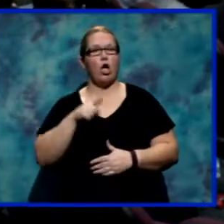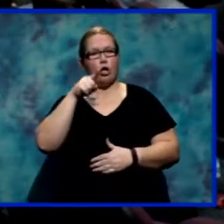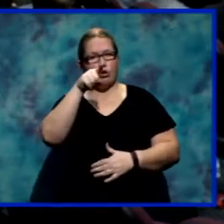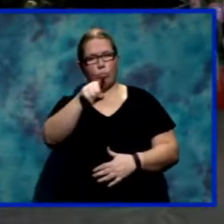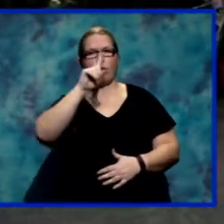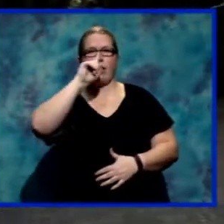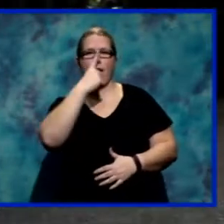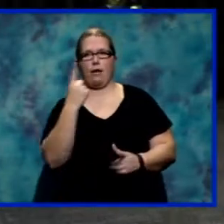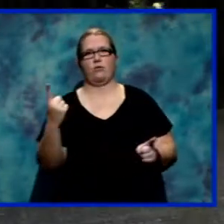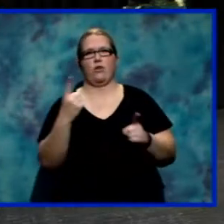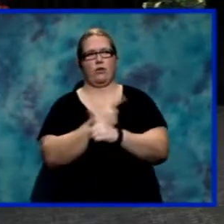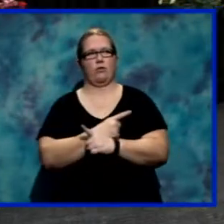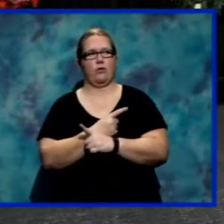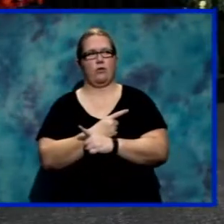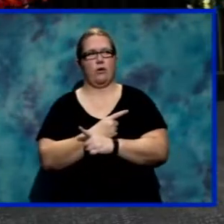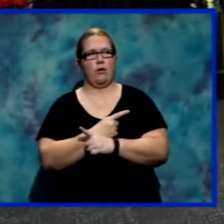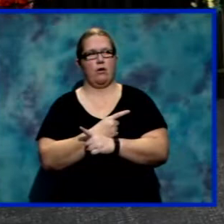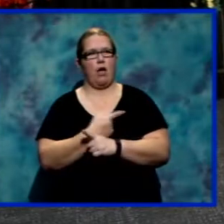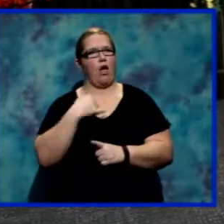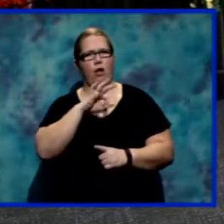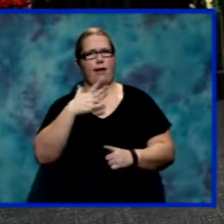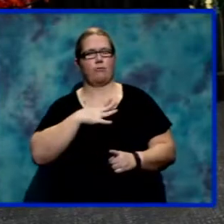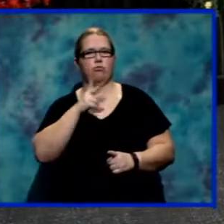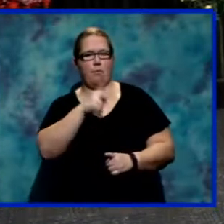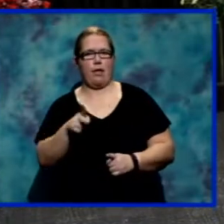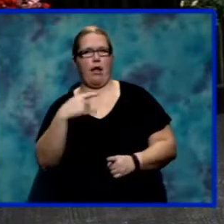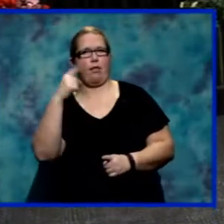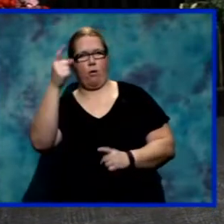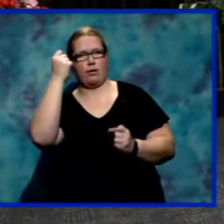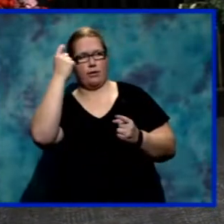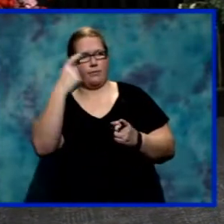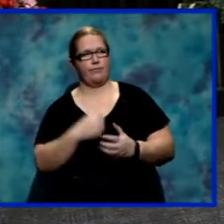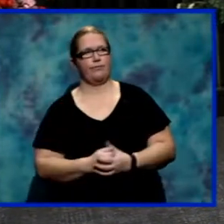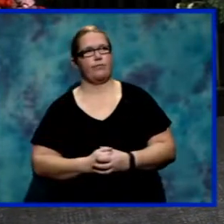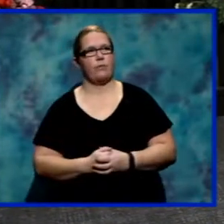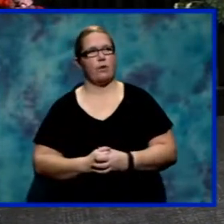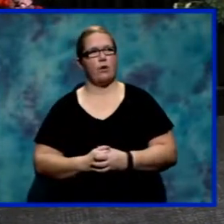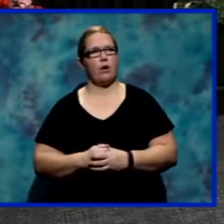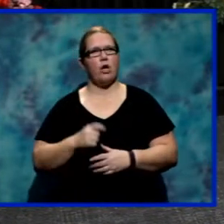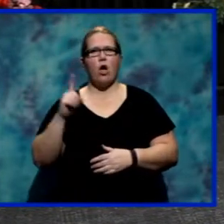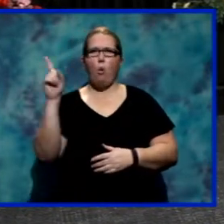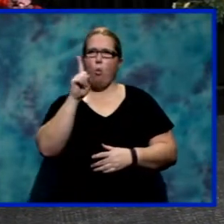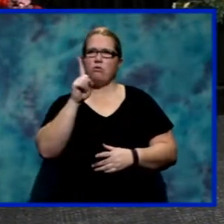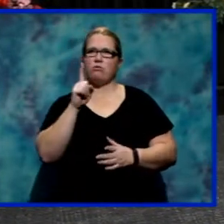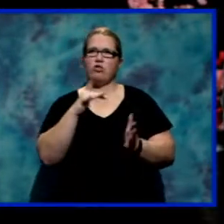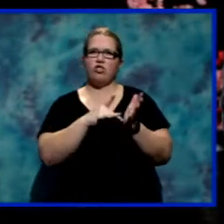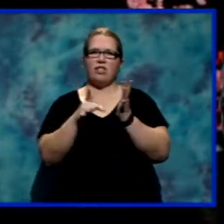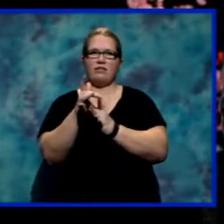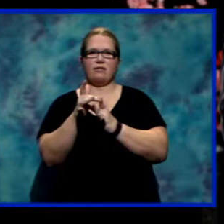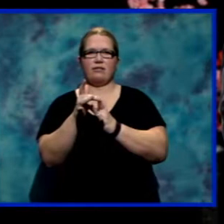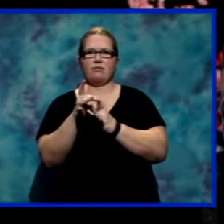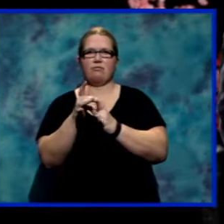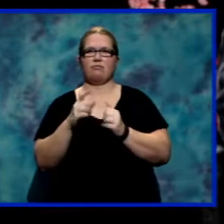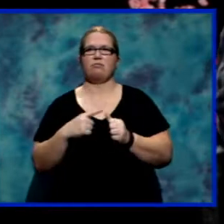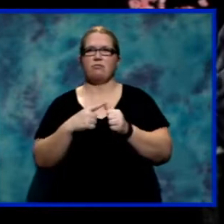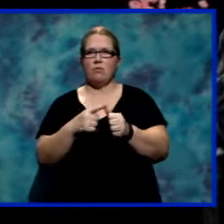can't change. I think you got that. I don't think I need to say that anymore. So what is Jesus' solution? A little bit of